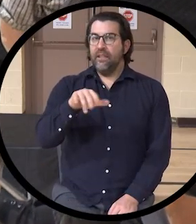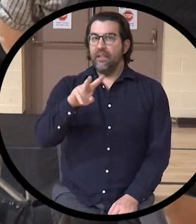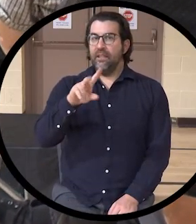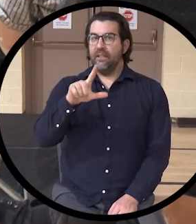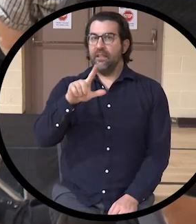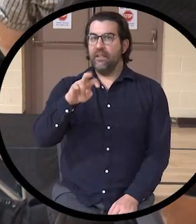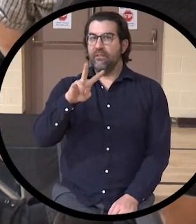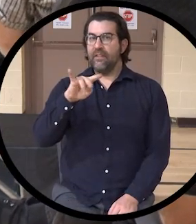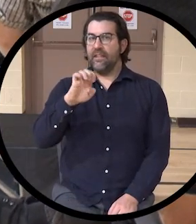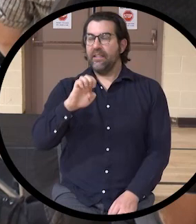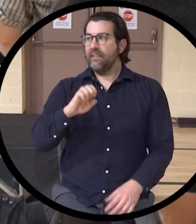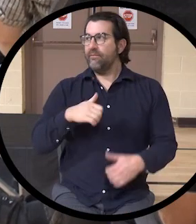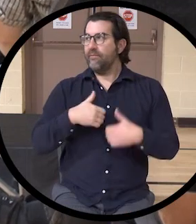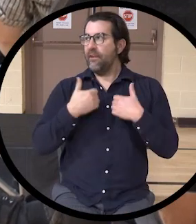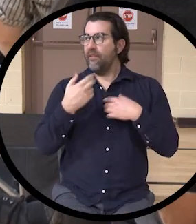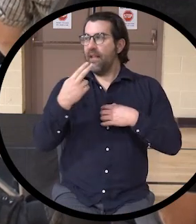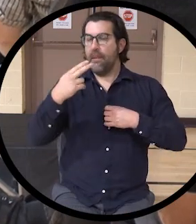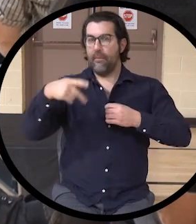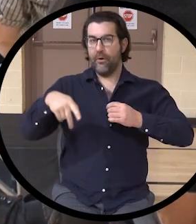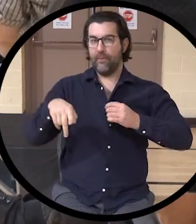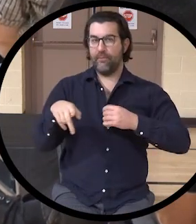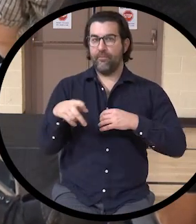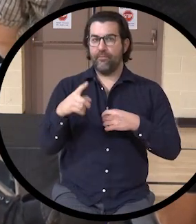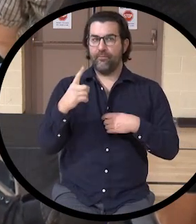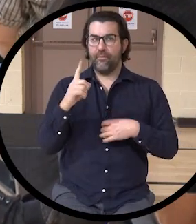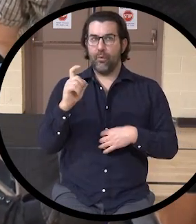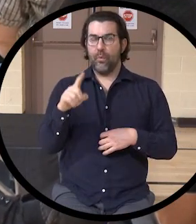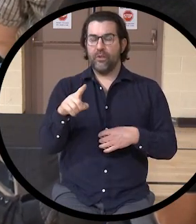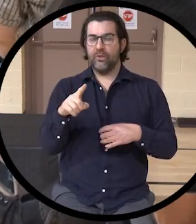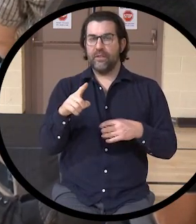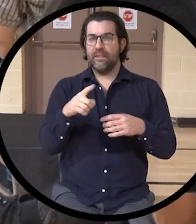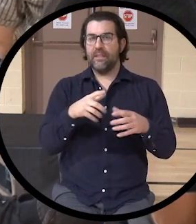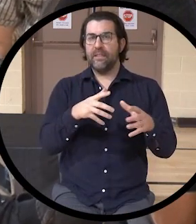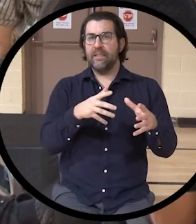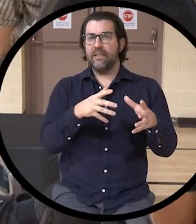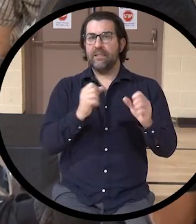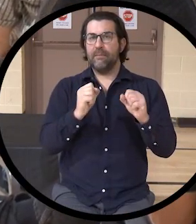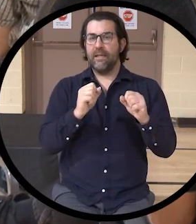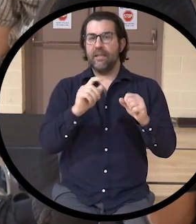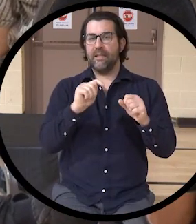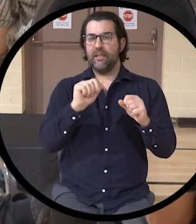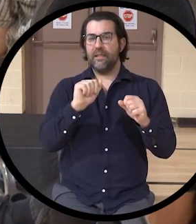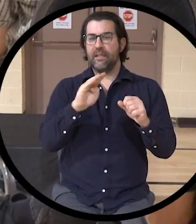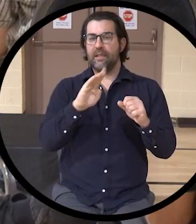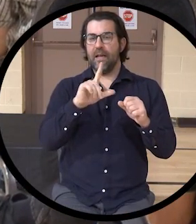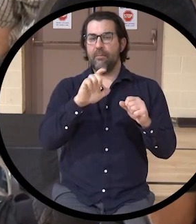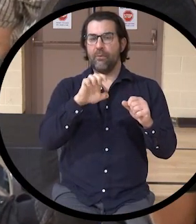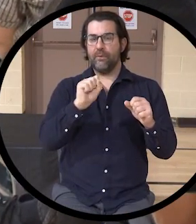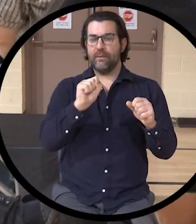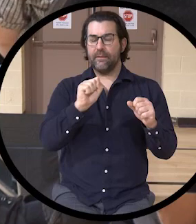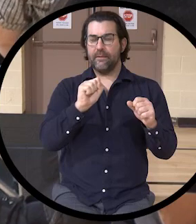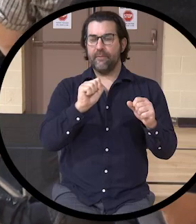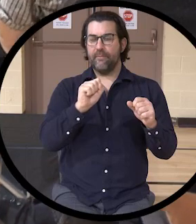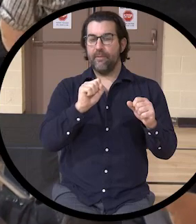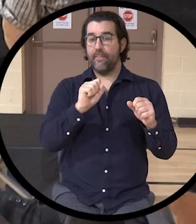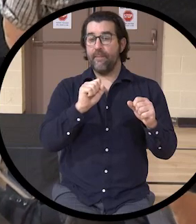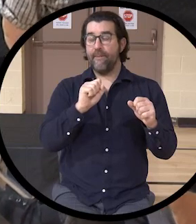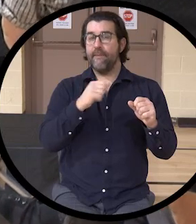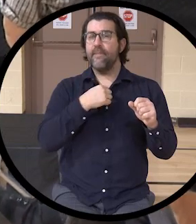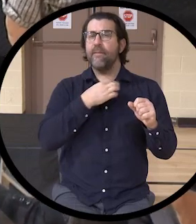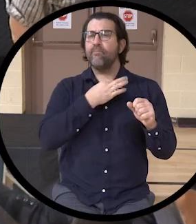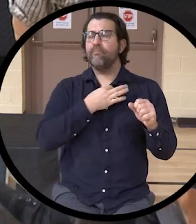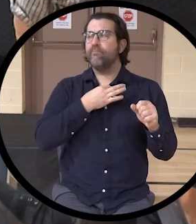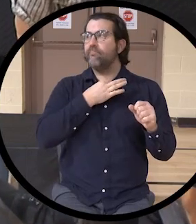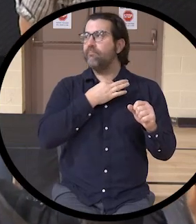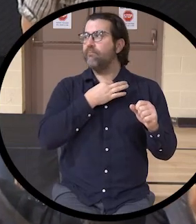resident of Highland Park. I guess my question is about the speed tables. I'm wondering